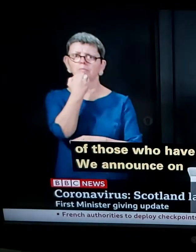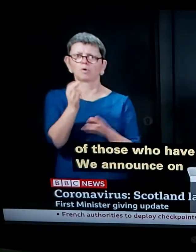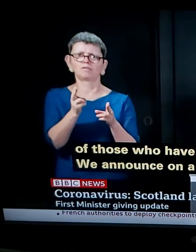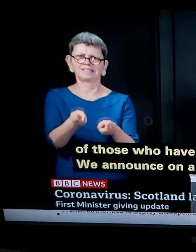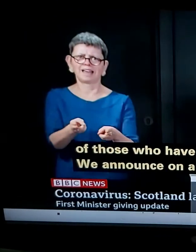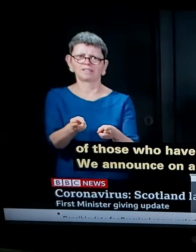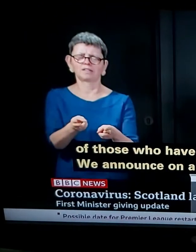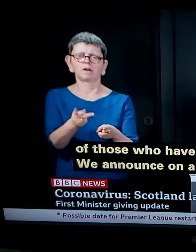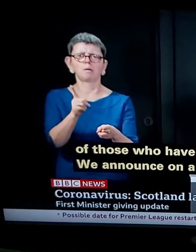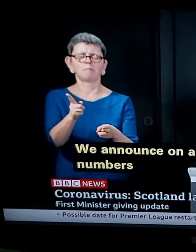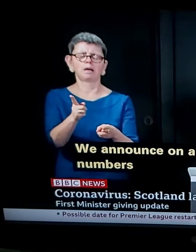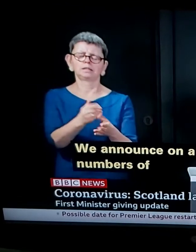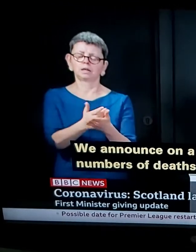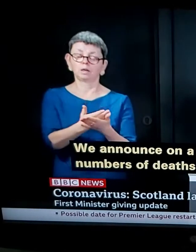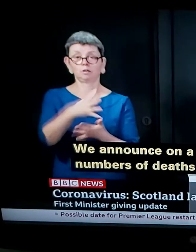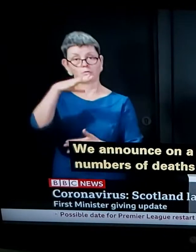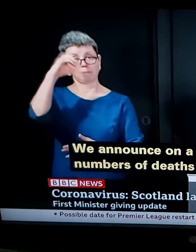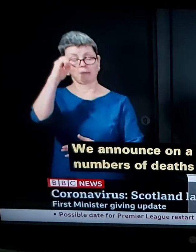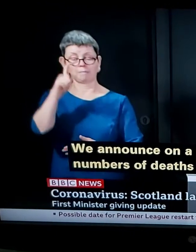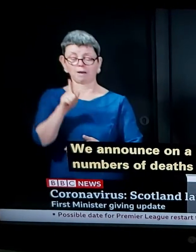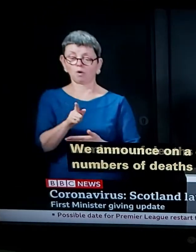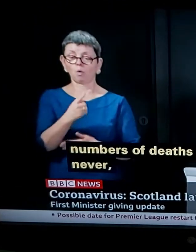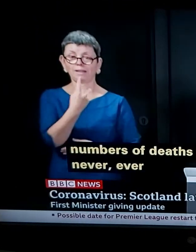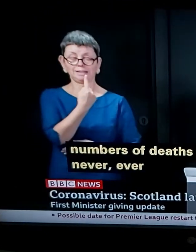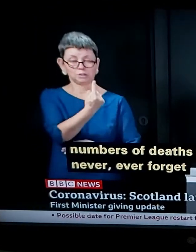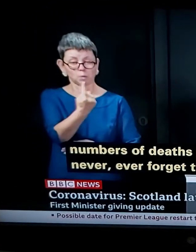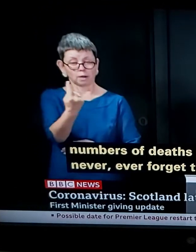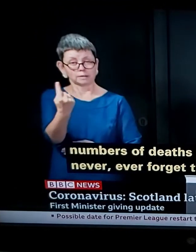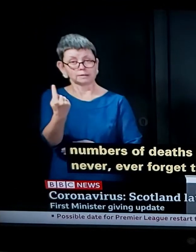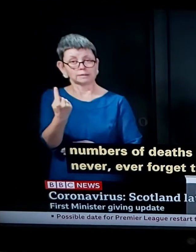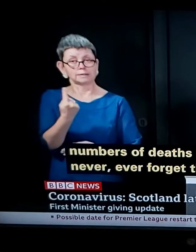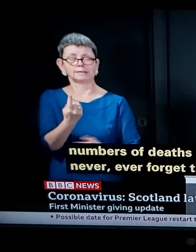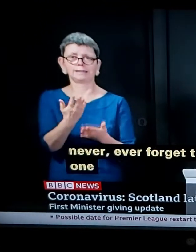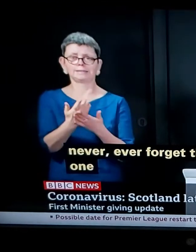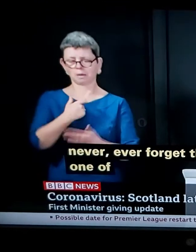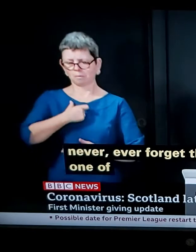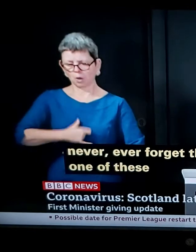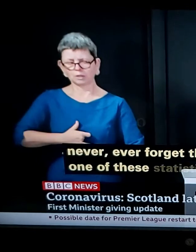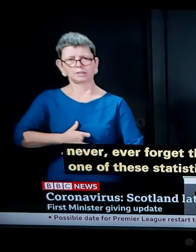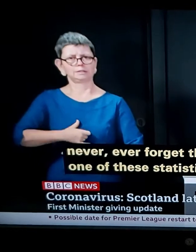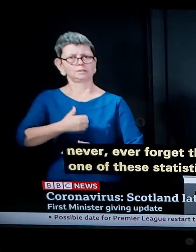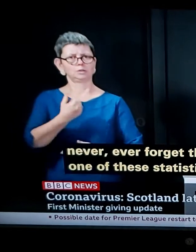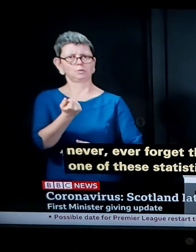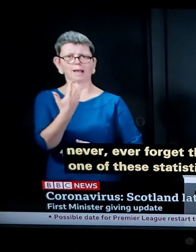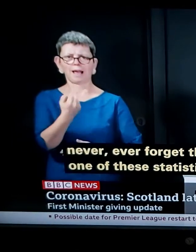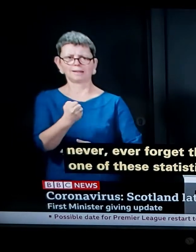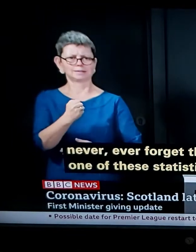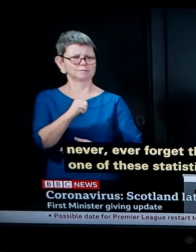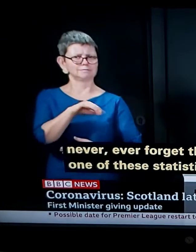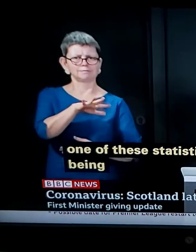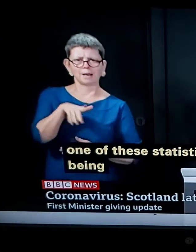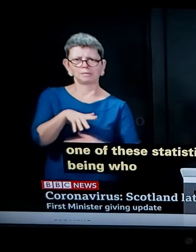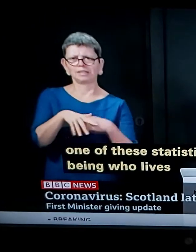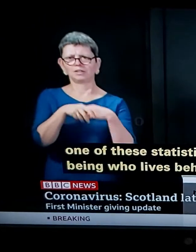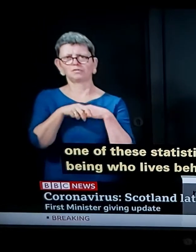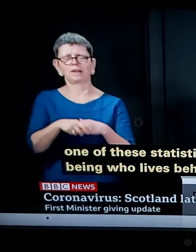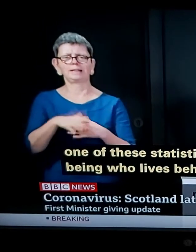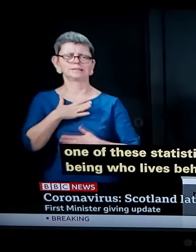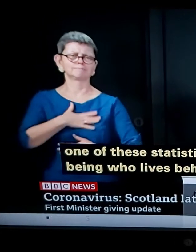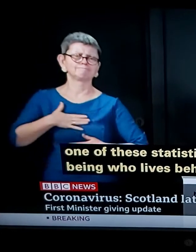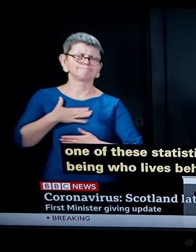never ever forget that every single one of these statistics is a human being who leaves behind relatives and friends who